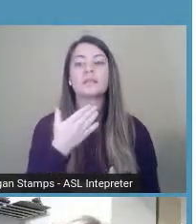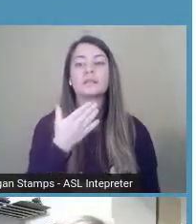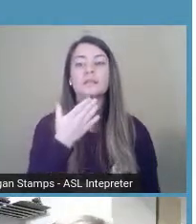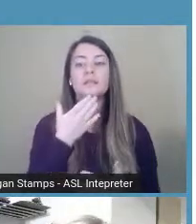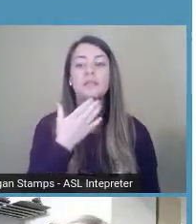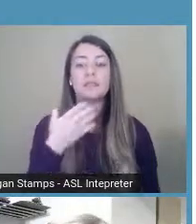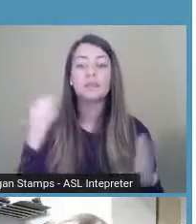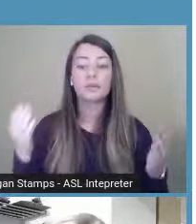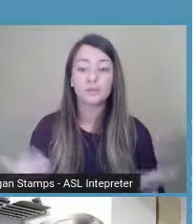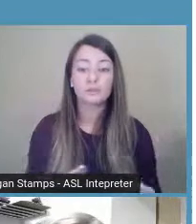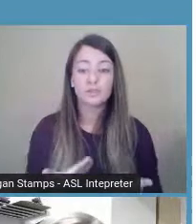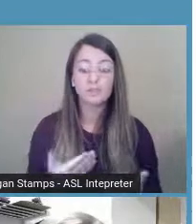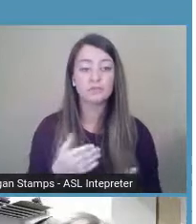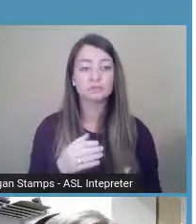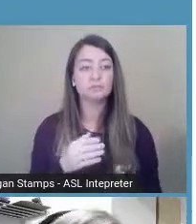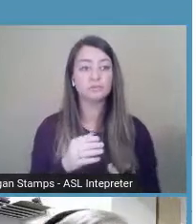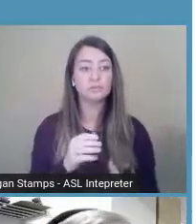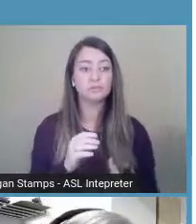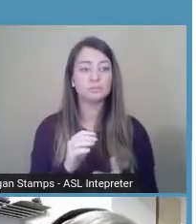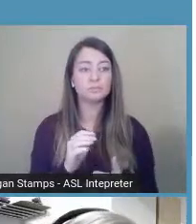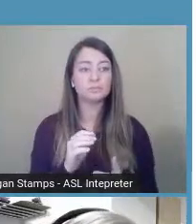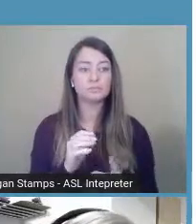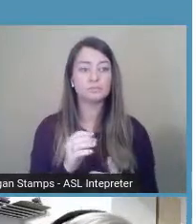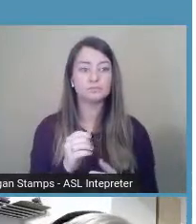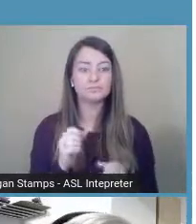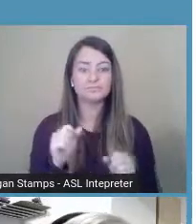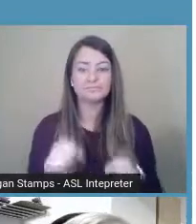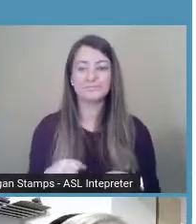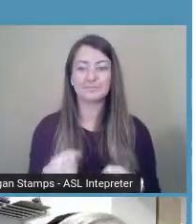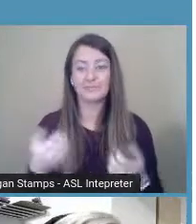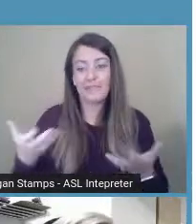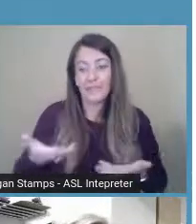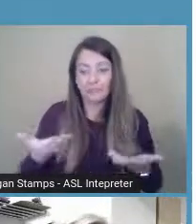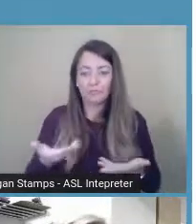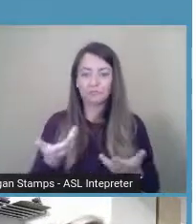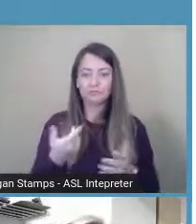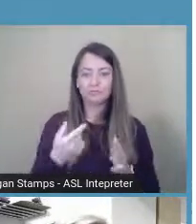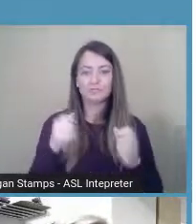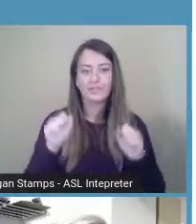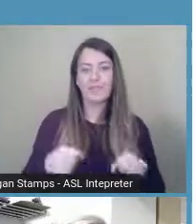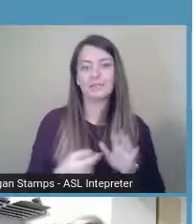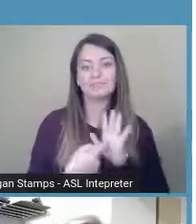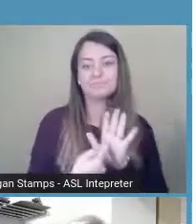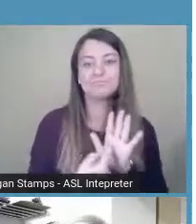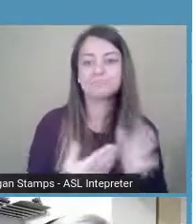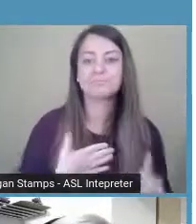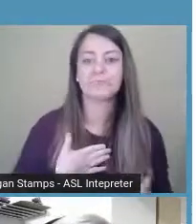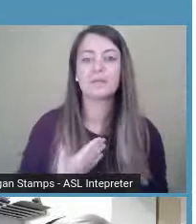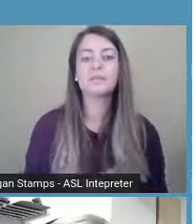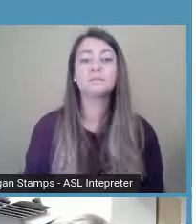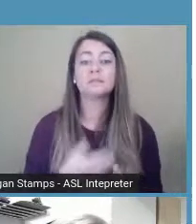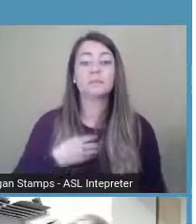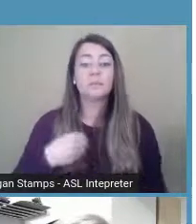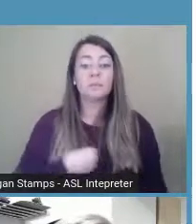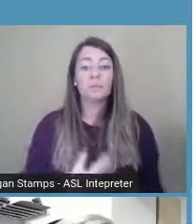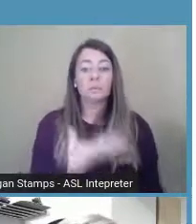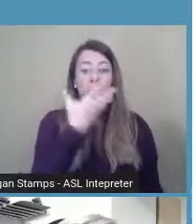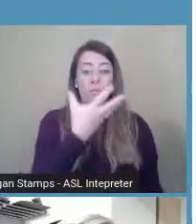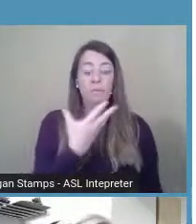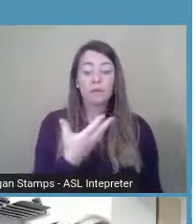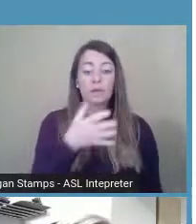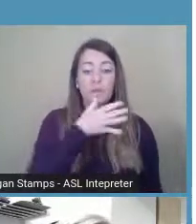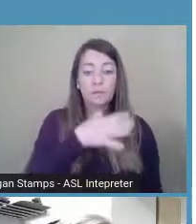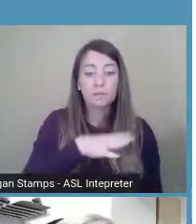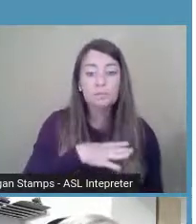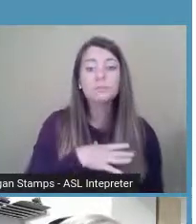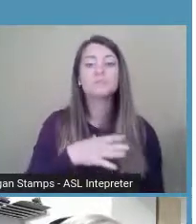office at the museum today. I use she, her pronouns. I'd like to start with a little background on our institution so that you out there